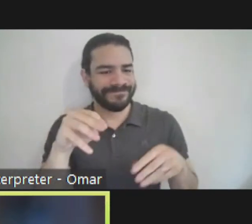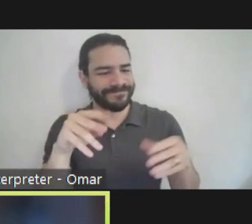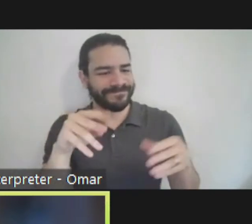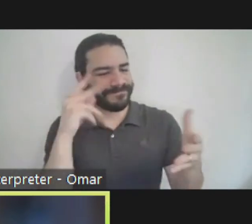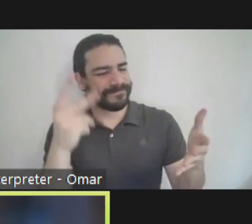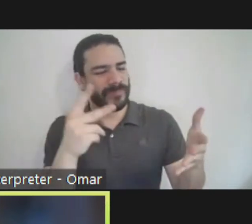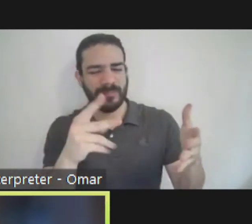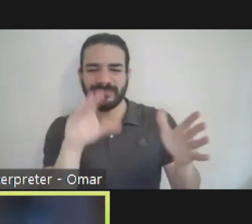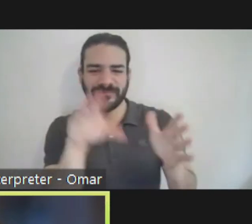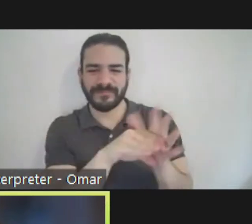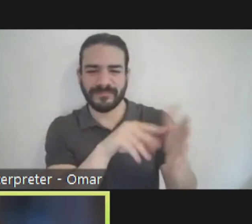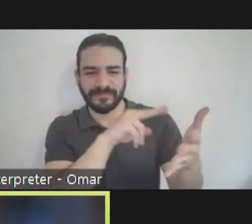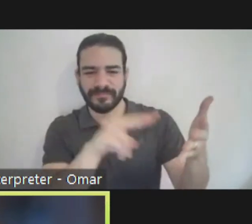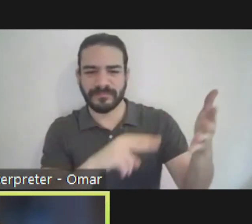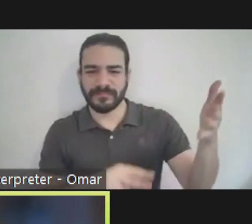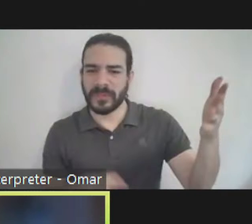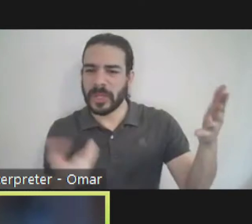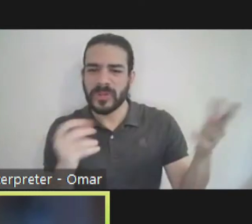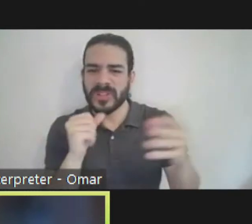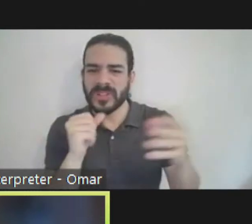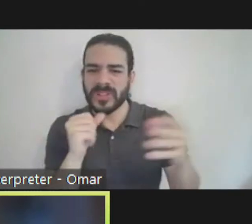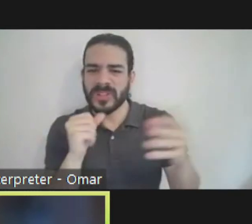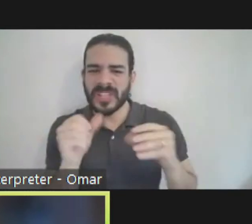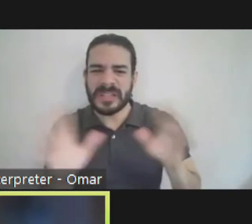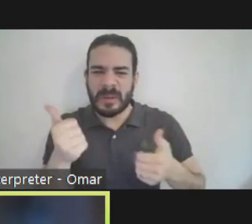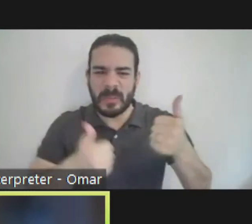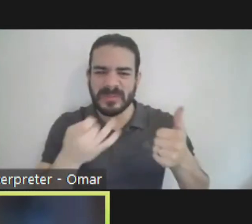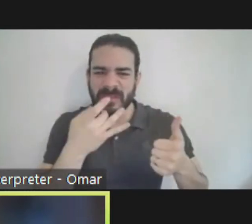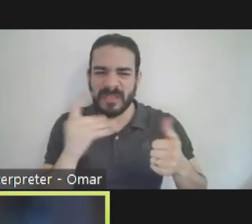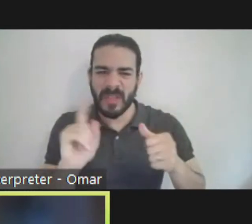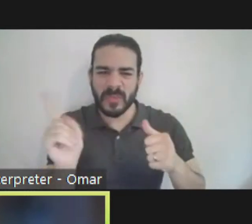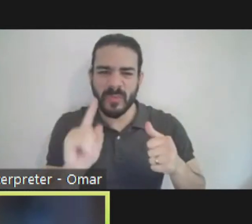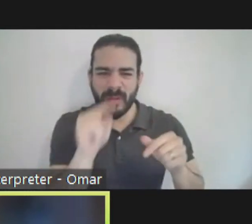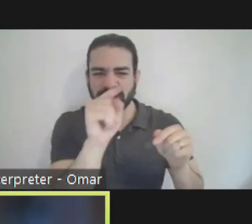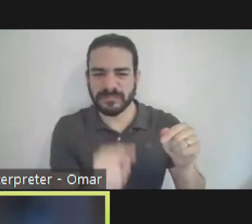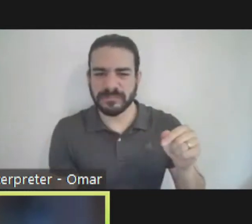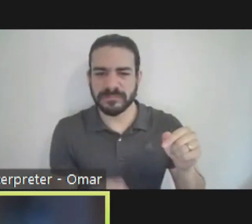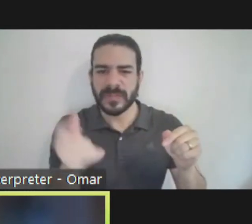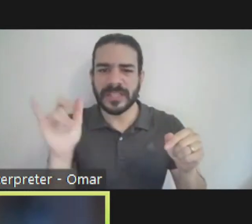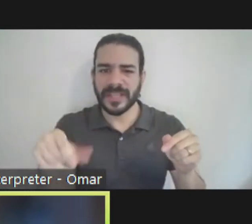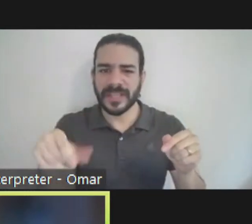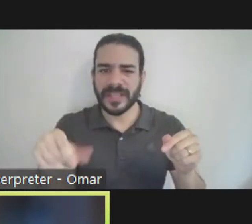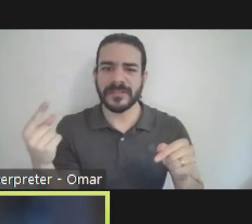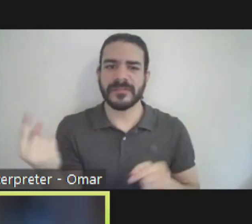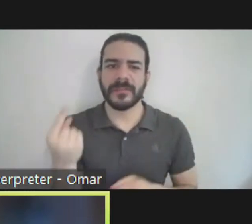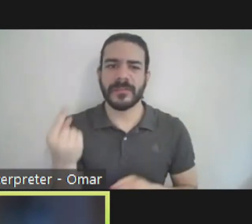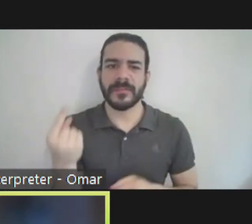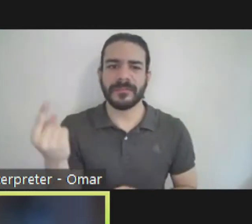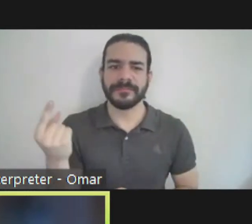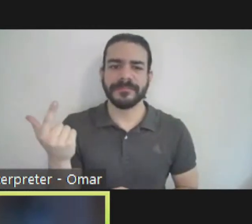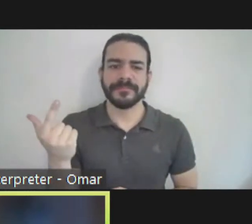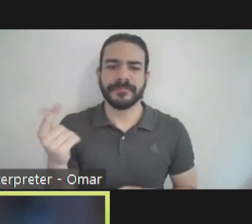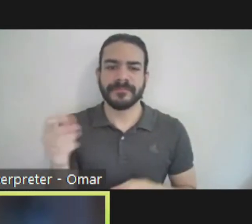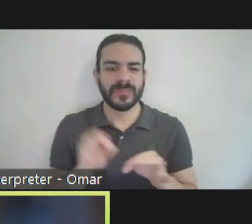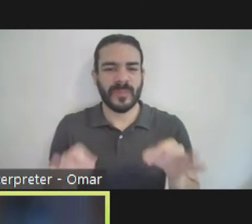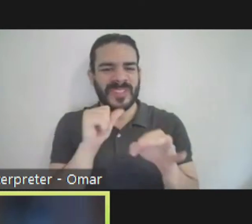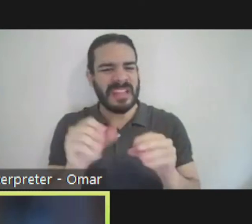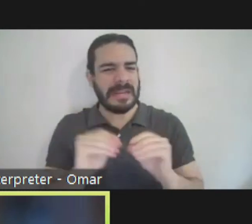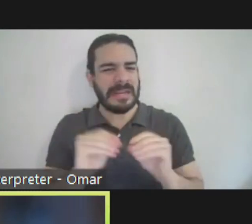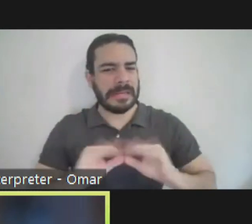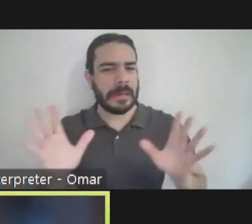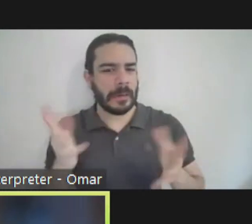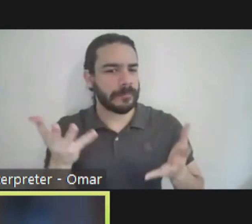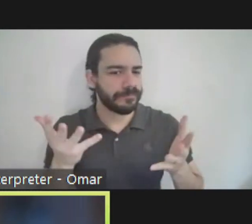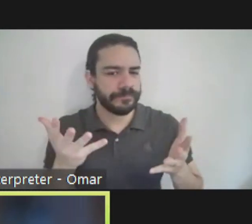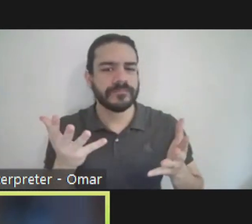meant, that they're mentioned as one of the things listed for the project. And it's unclear what considerations have been taken to